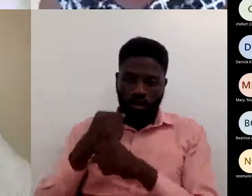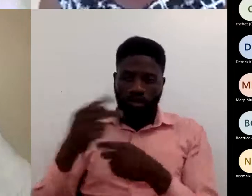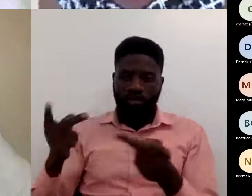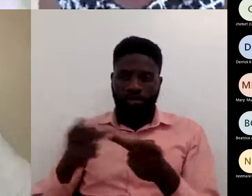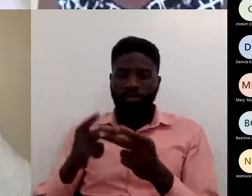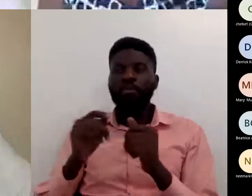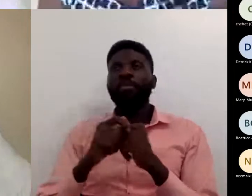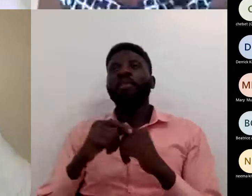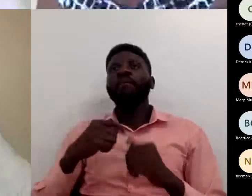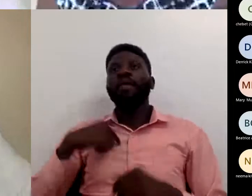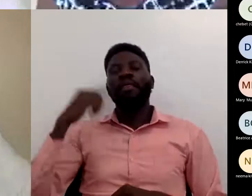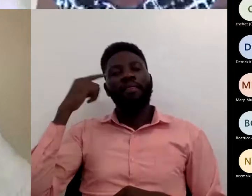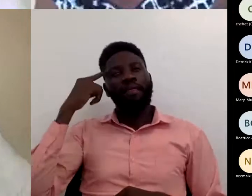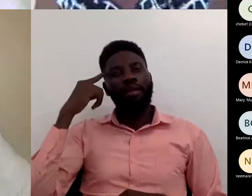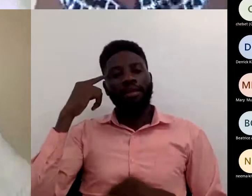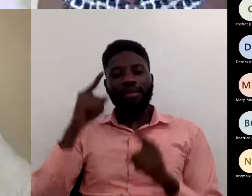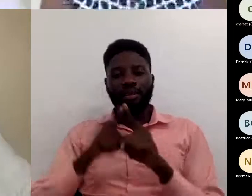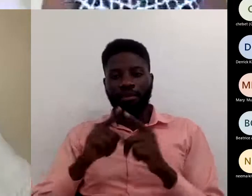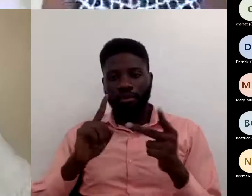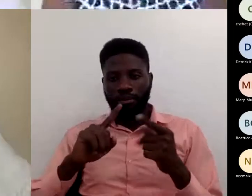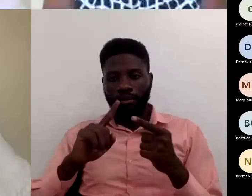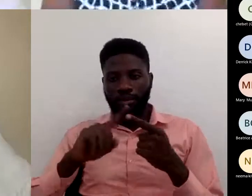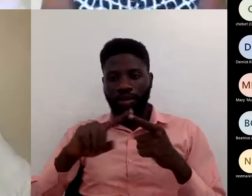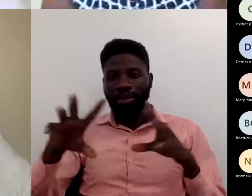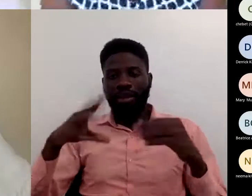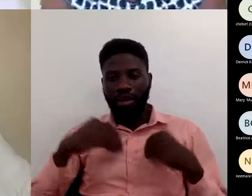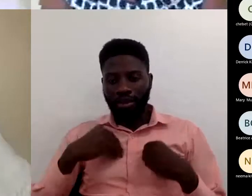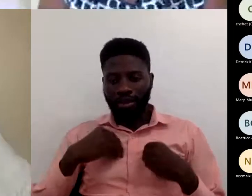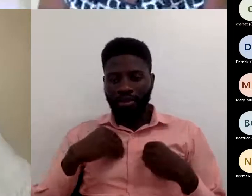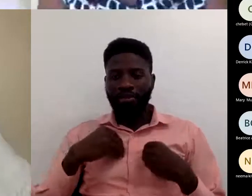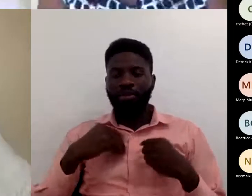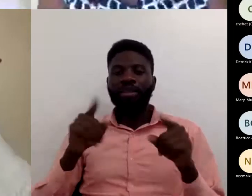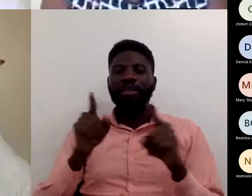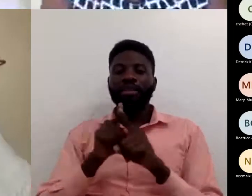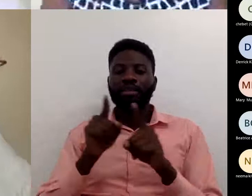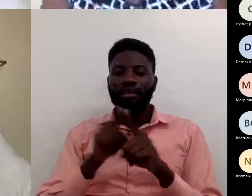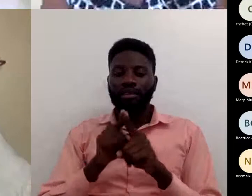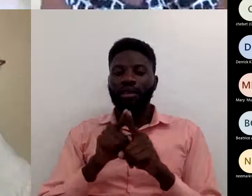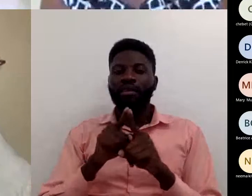think it's one, accept things like reverse mentoring. It's worked